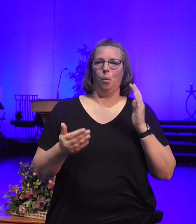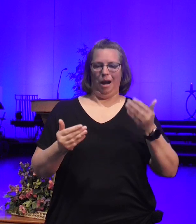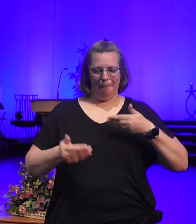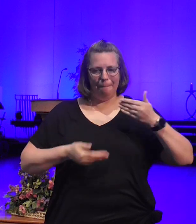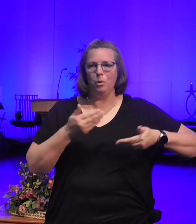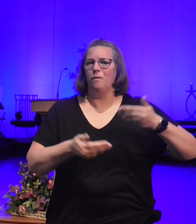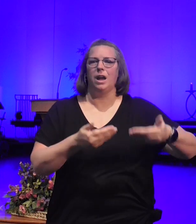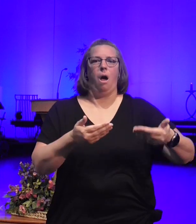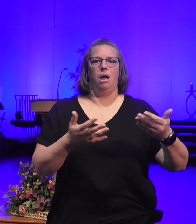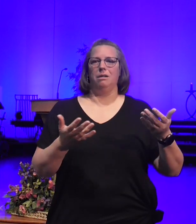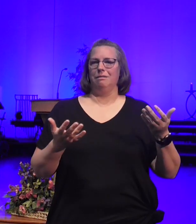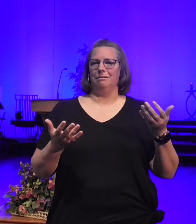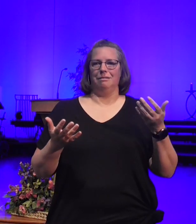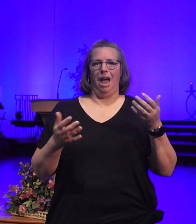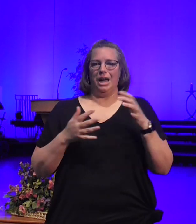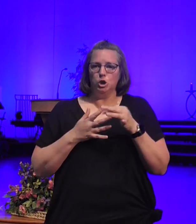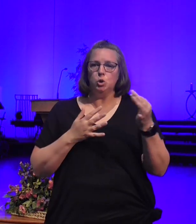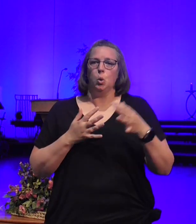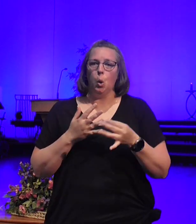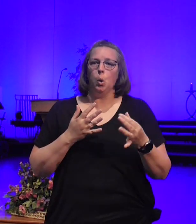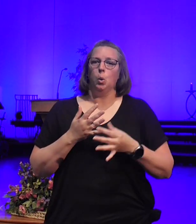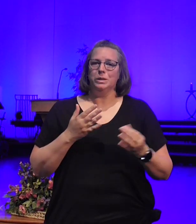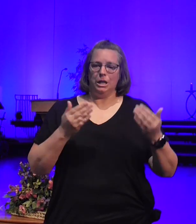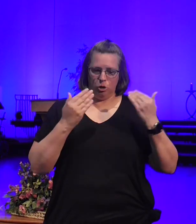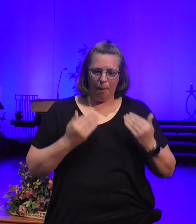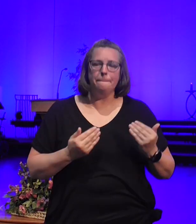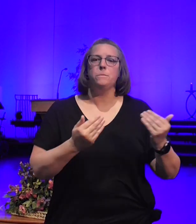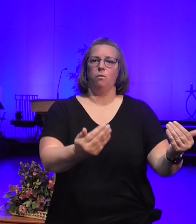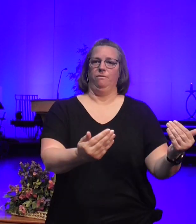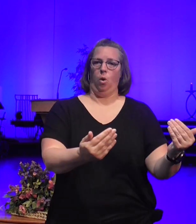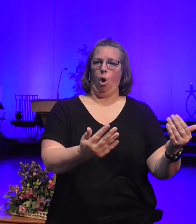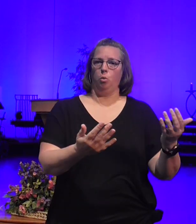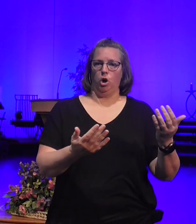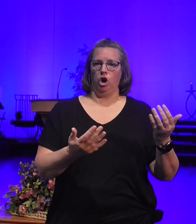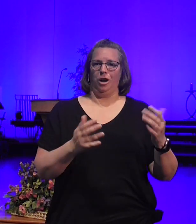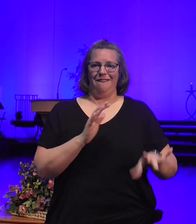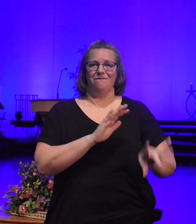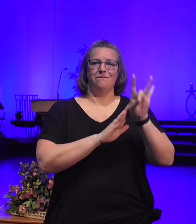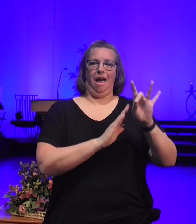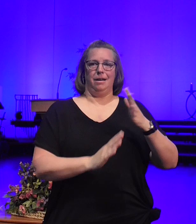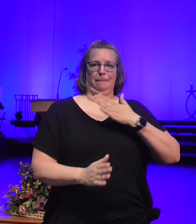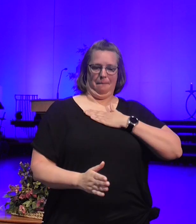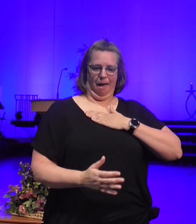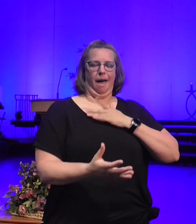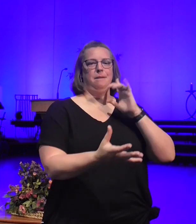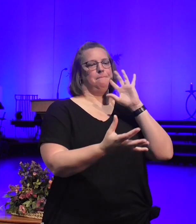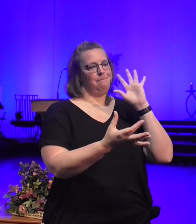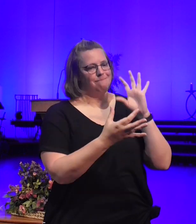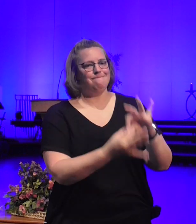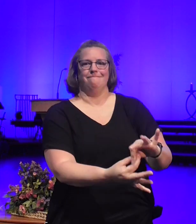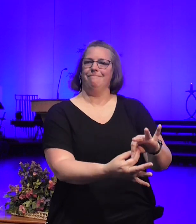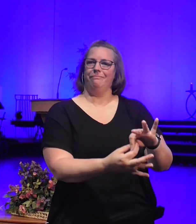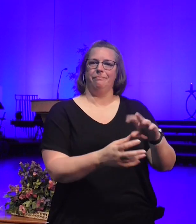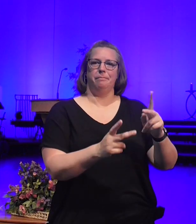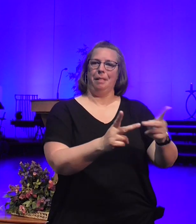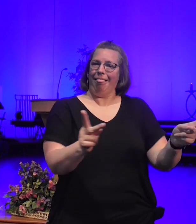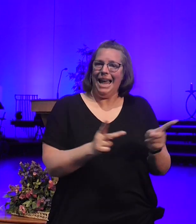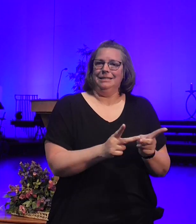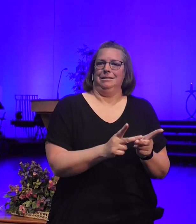on, by choosing to move forward and find our place in this beautiful